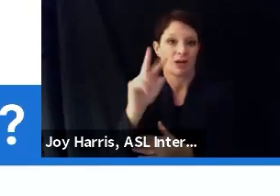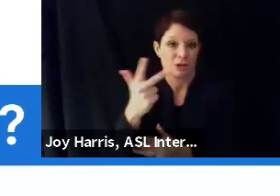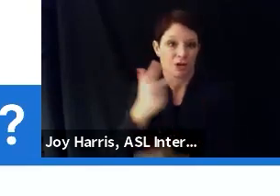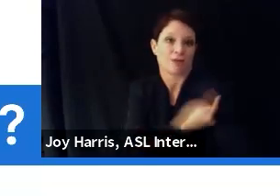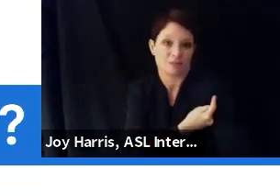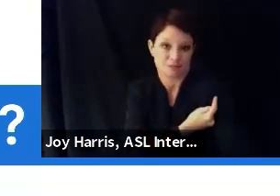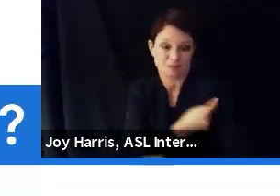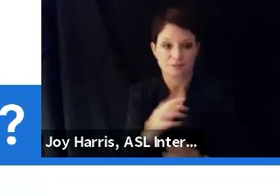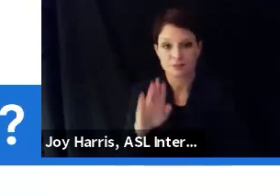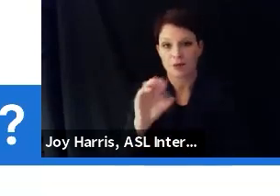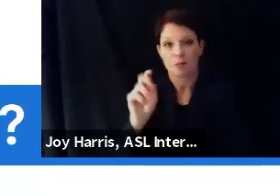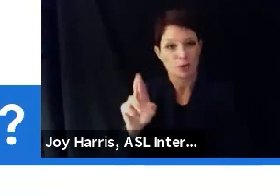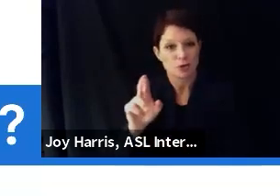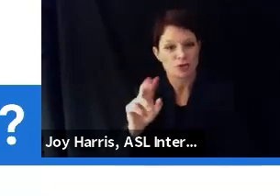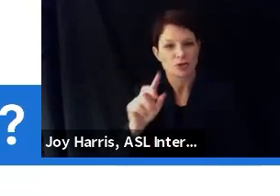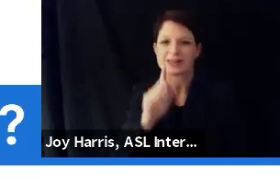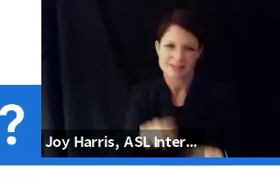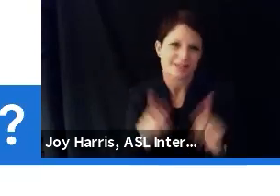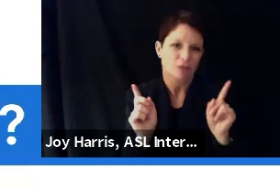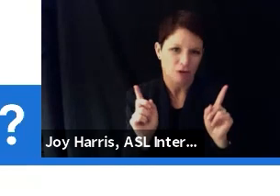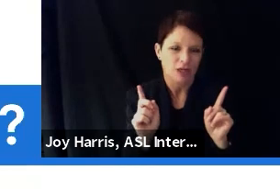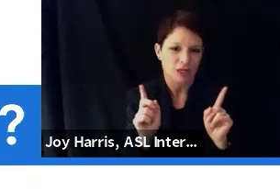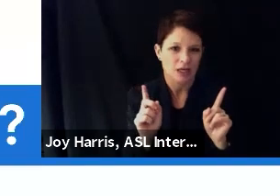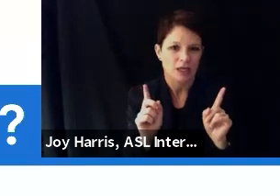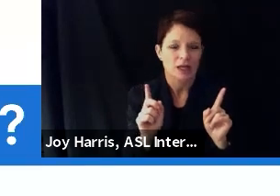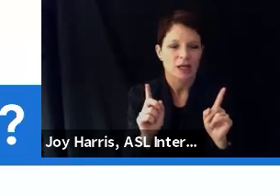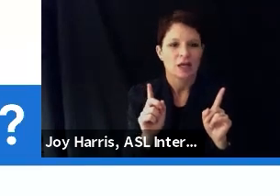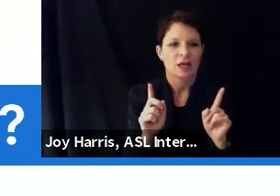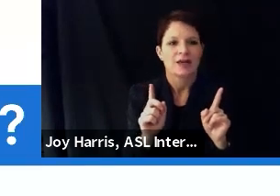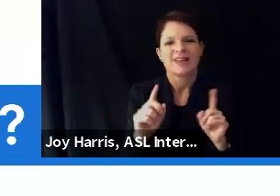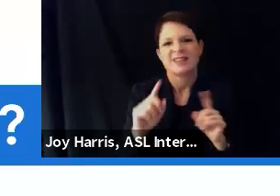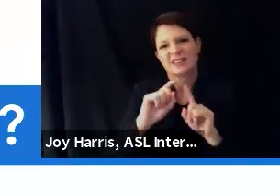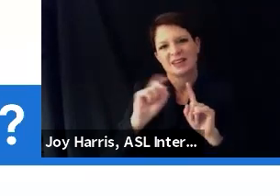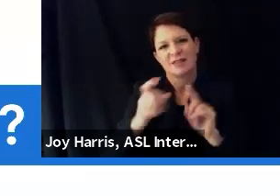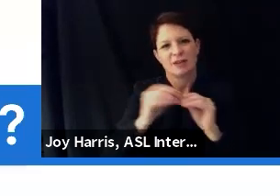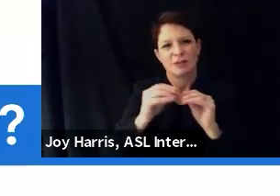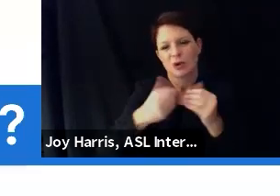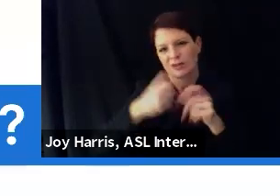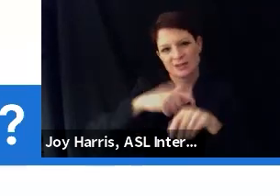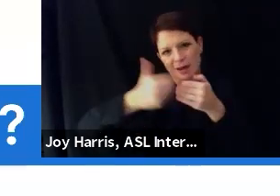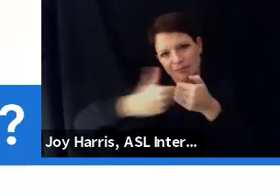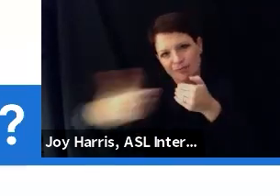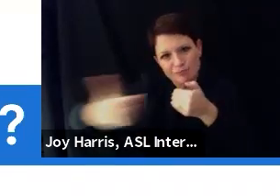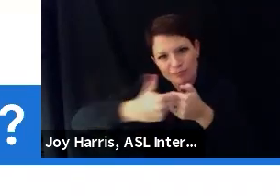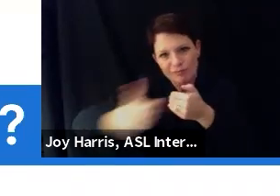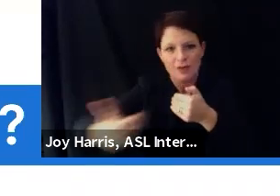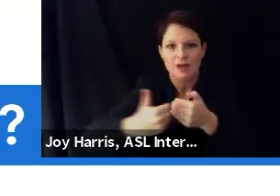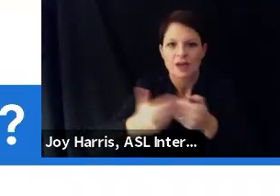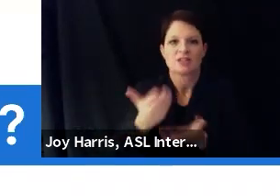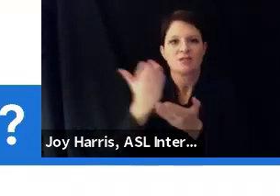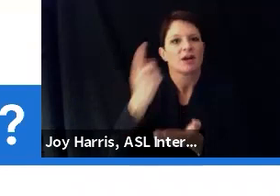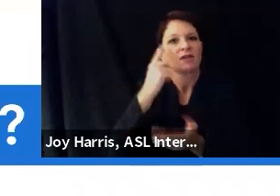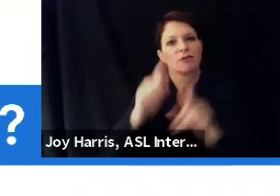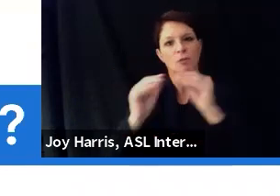A booster shot is different. It's given further out, and it's advised for a wider variety